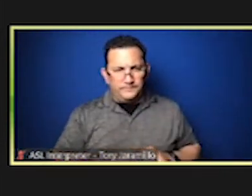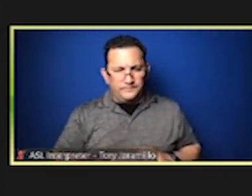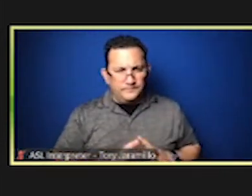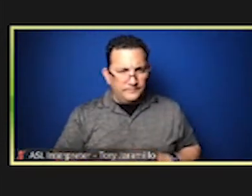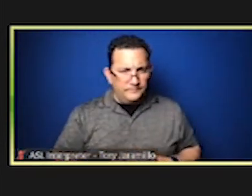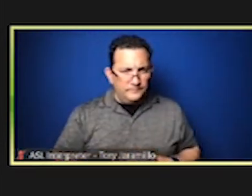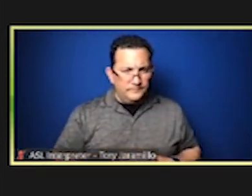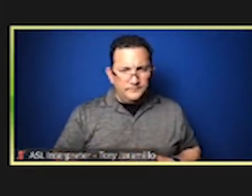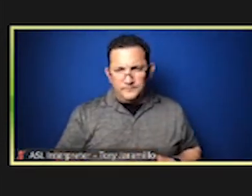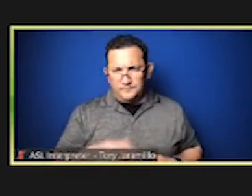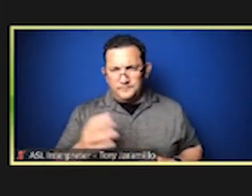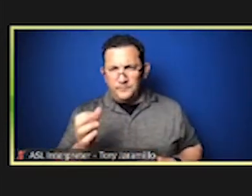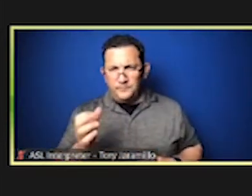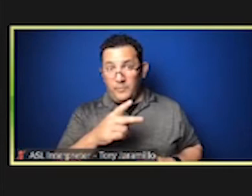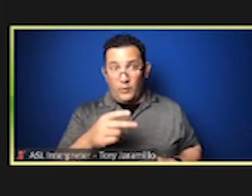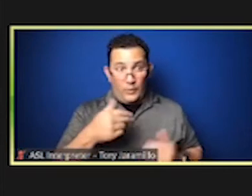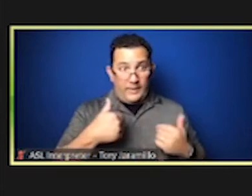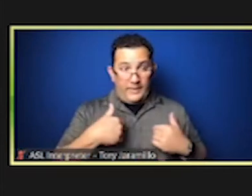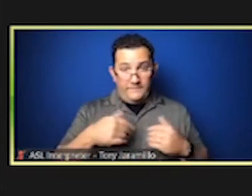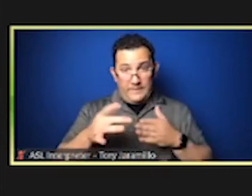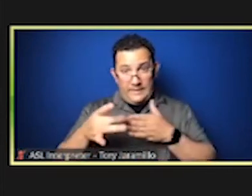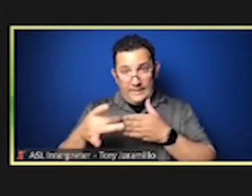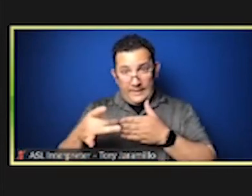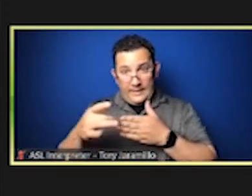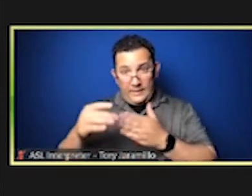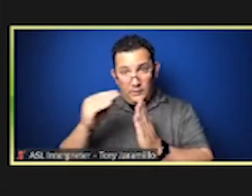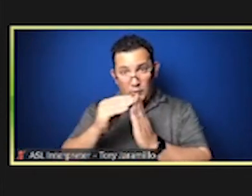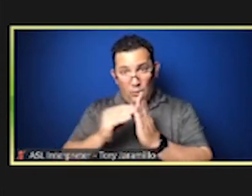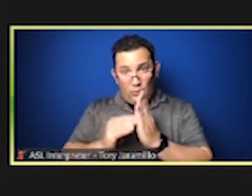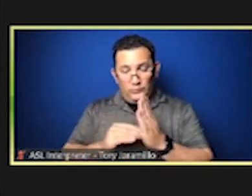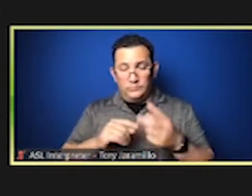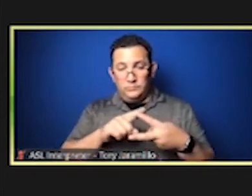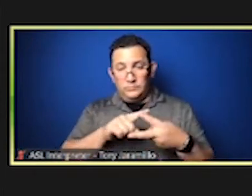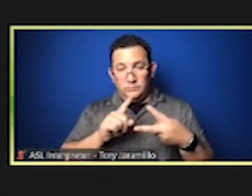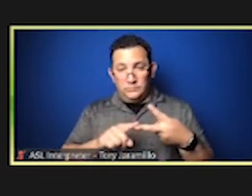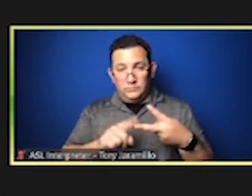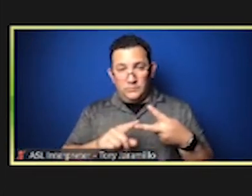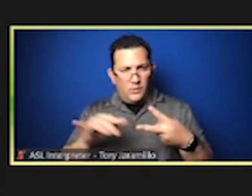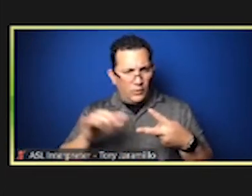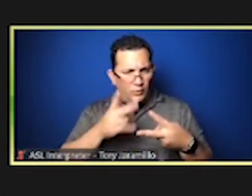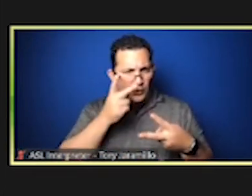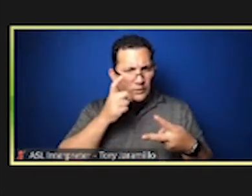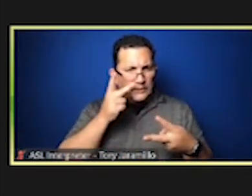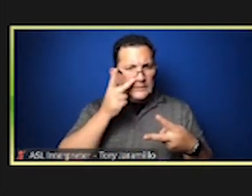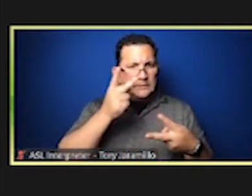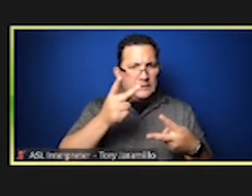In addition to guided notes, students have access to their very own help center.